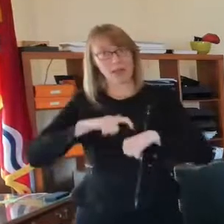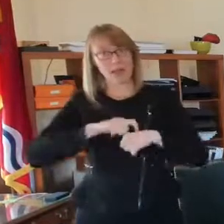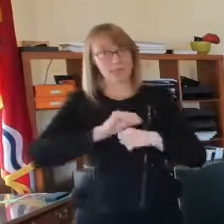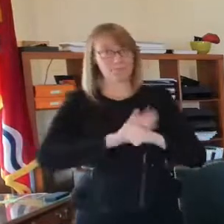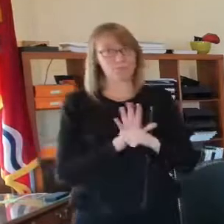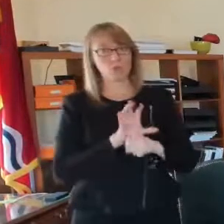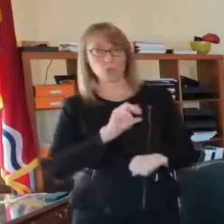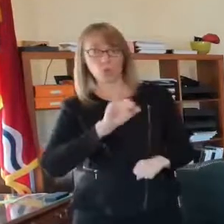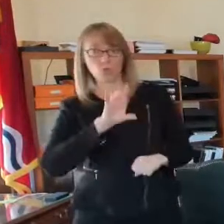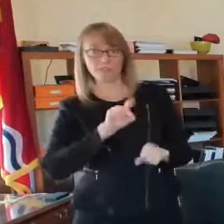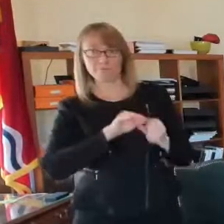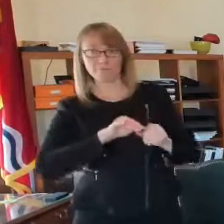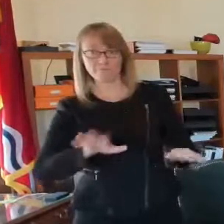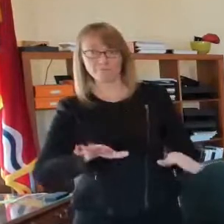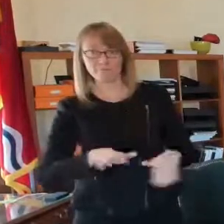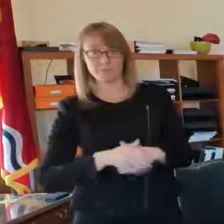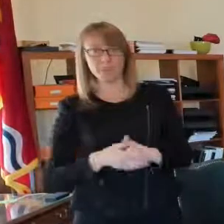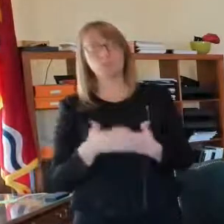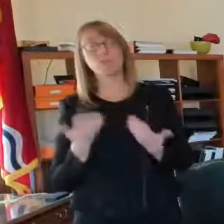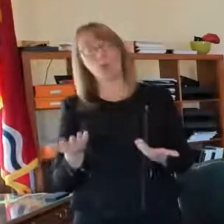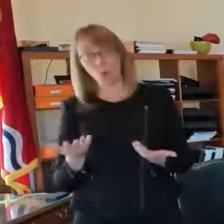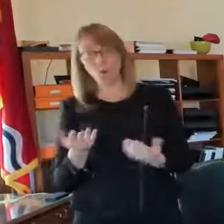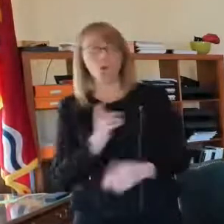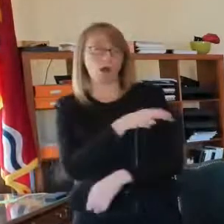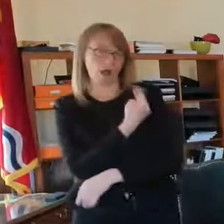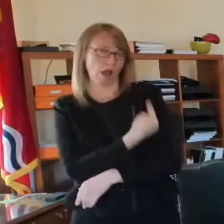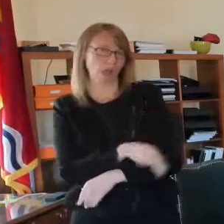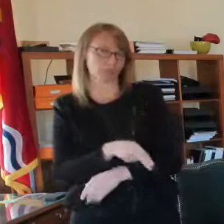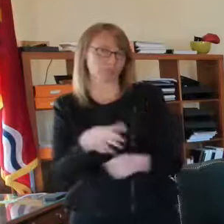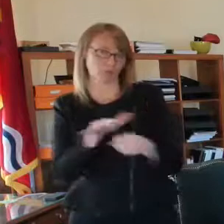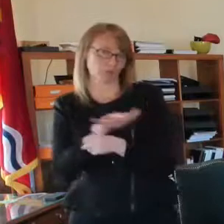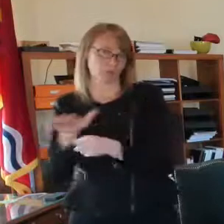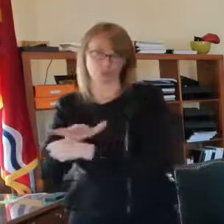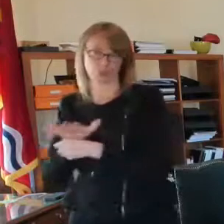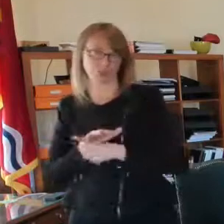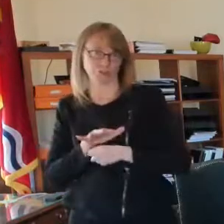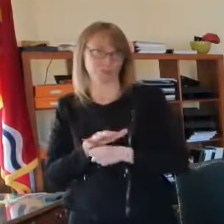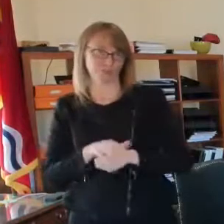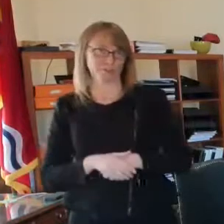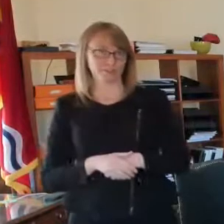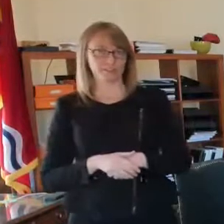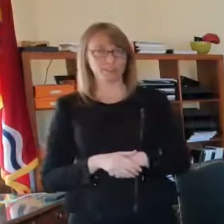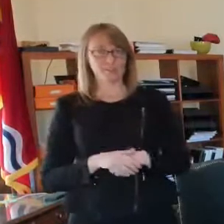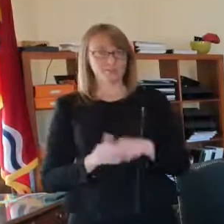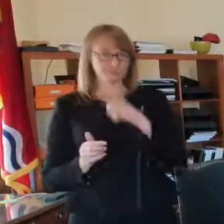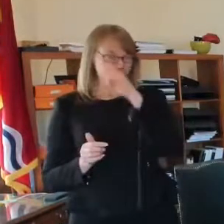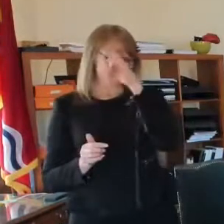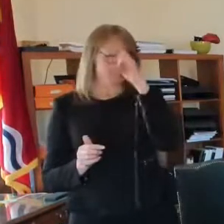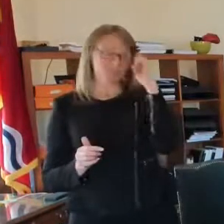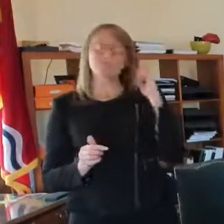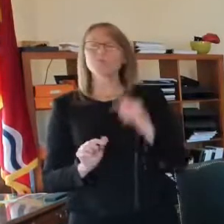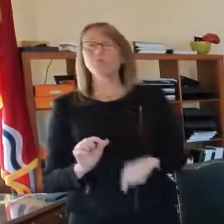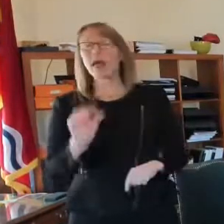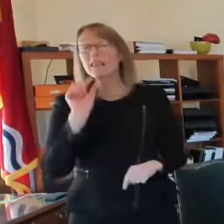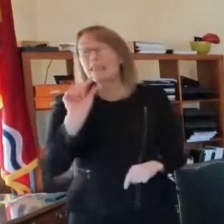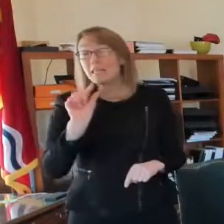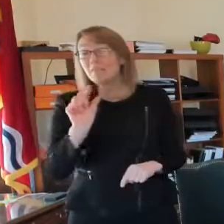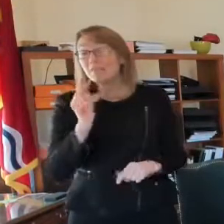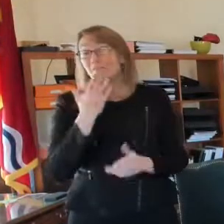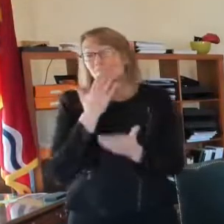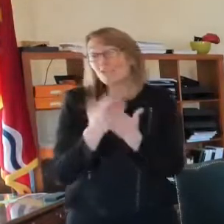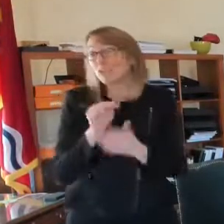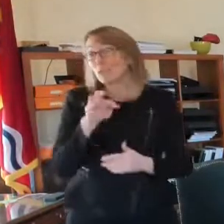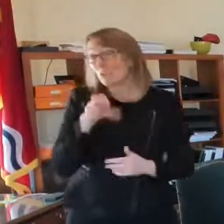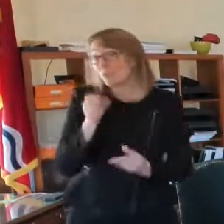full. I give you just I'm telling you a little bit of good news. Things look a little bit better, a tiny bit